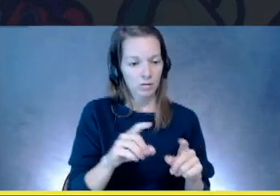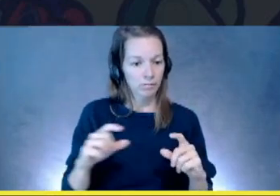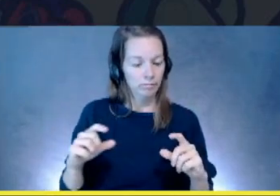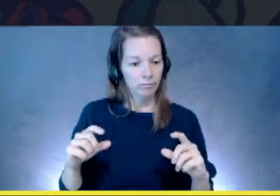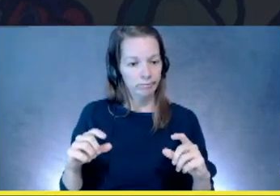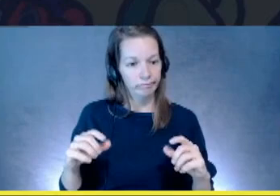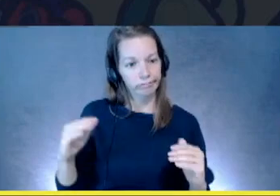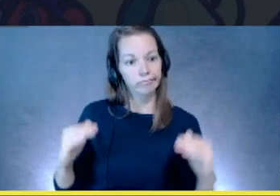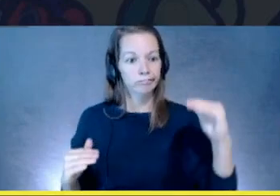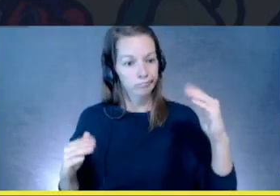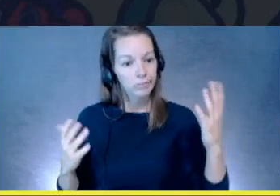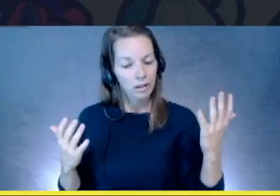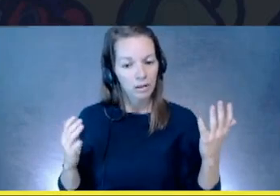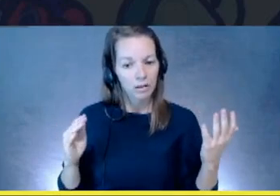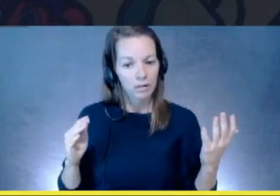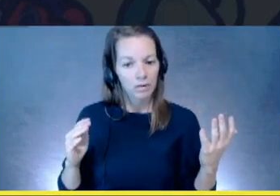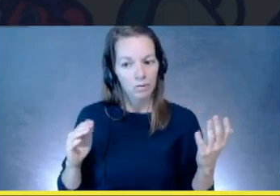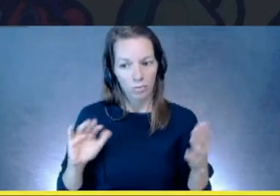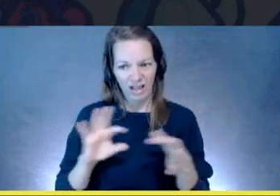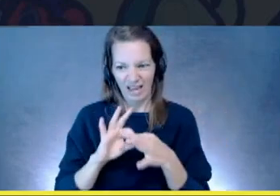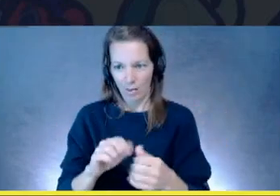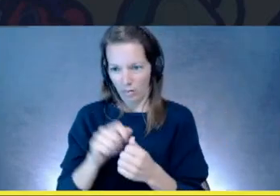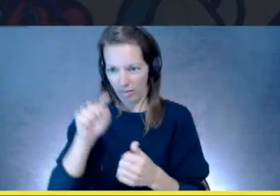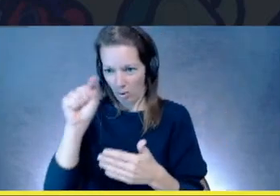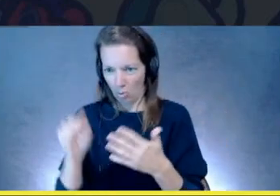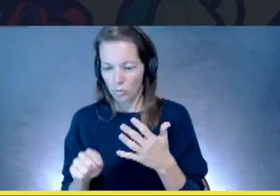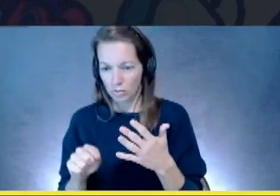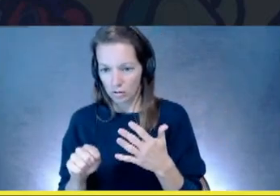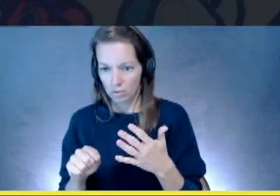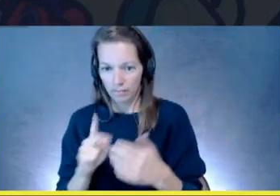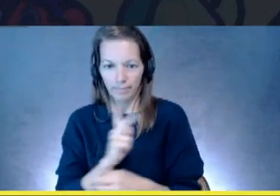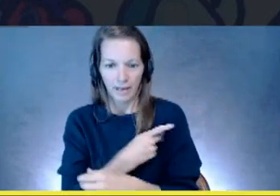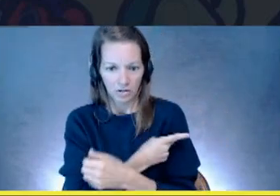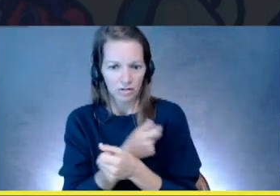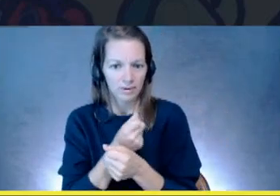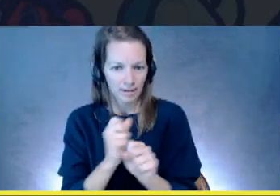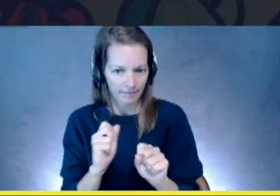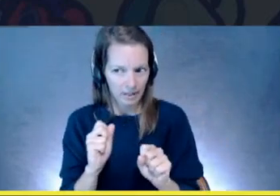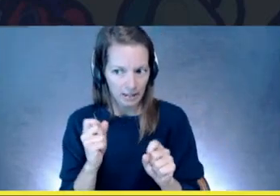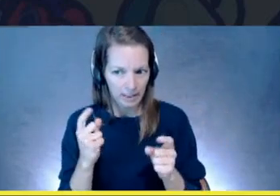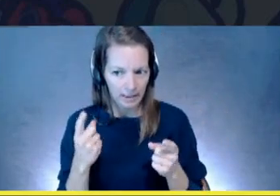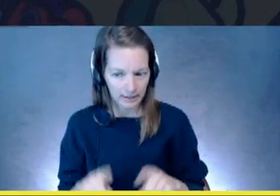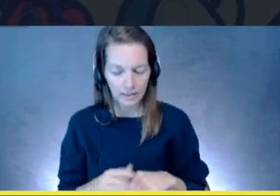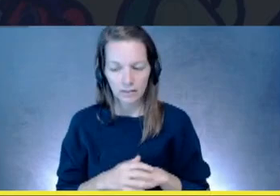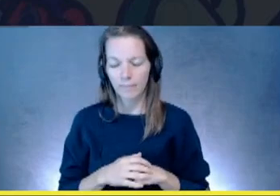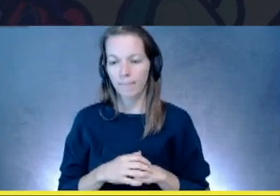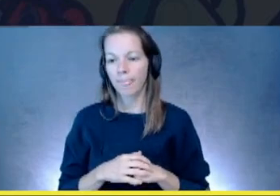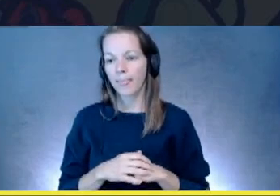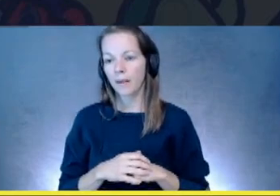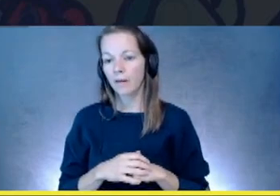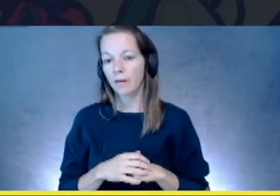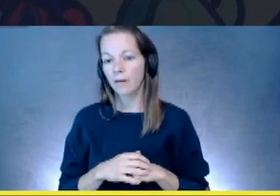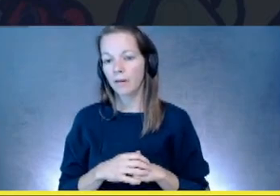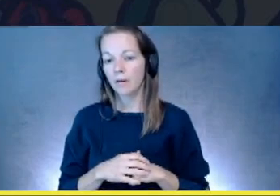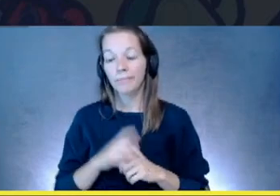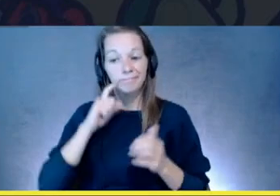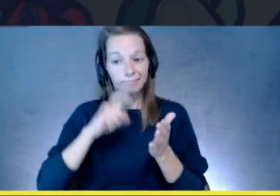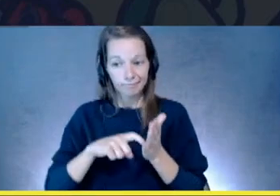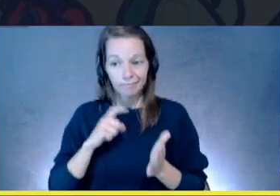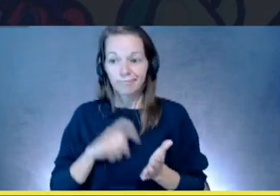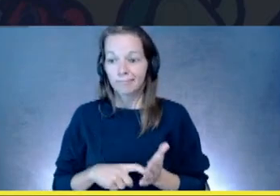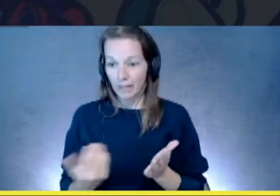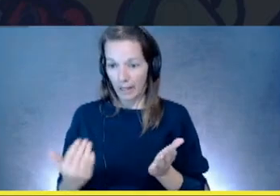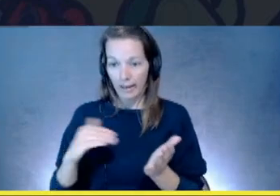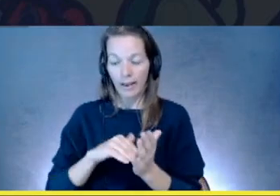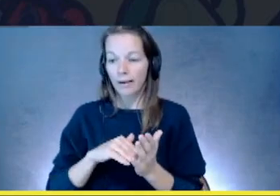with regards to one of those 5 patient safety incidents. And what we found is, again, that throughout the